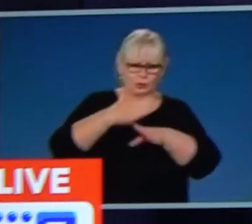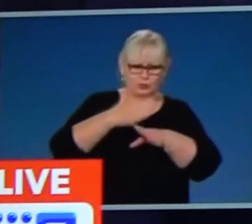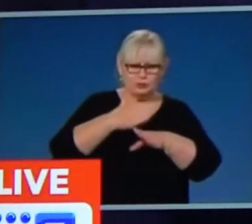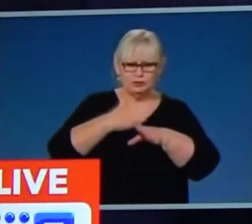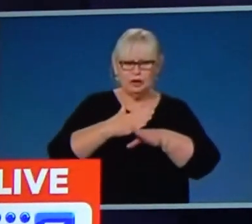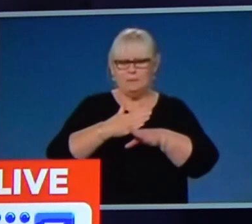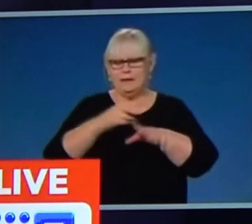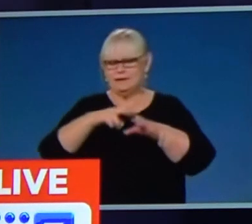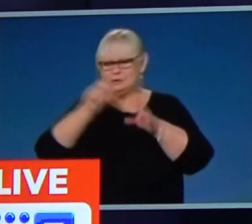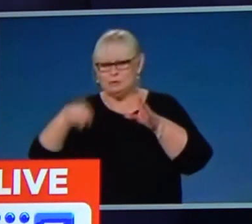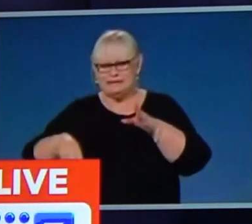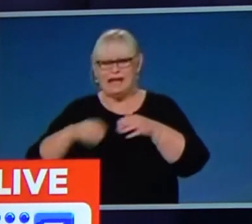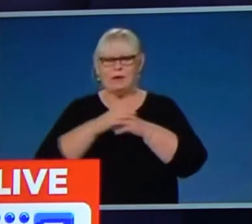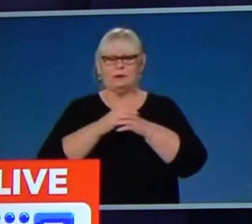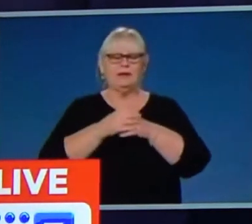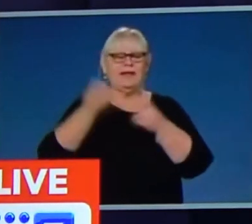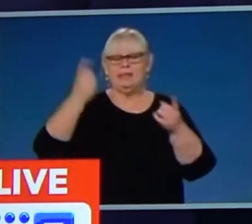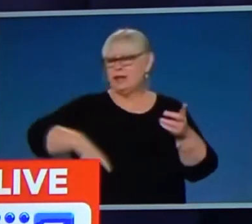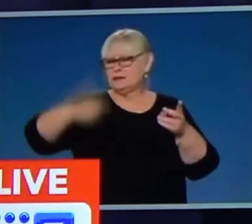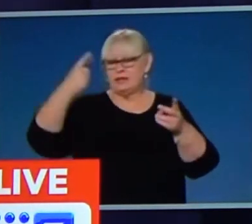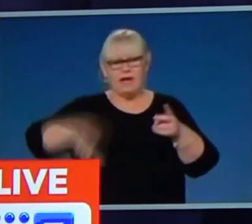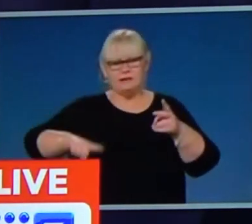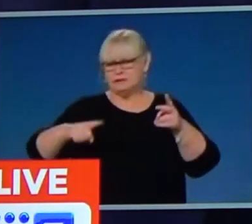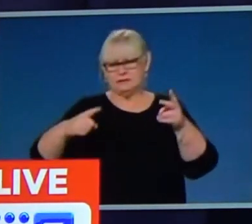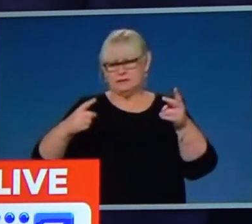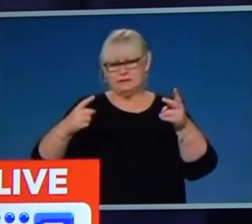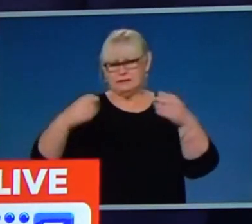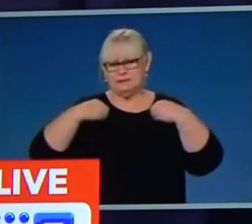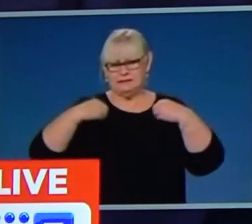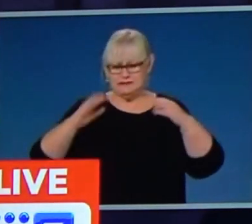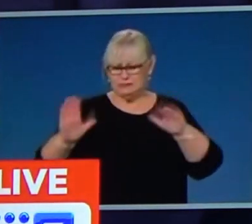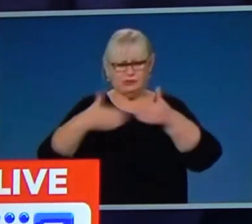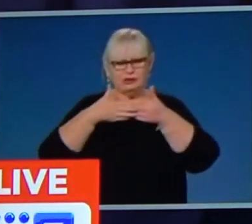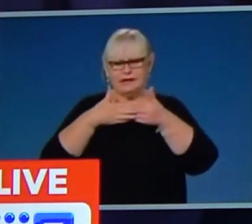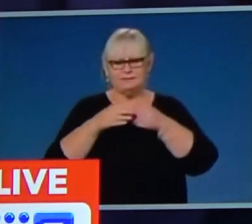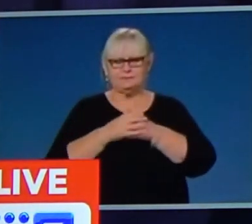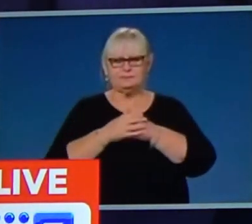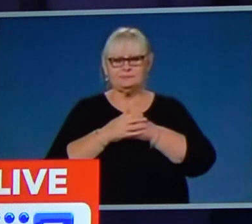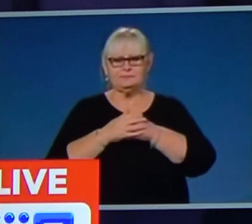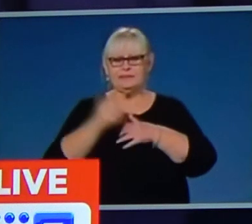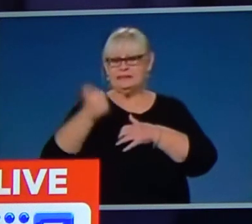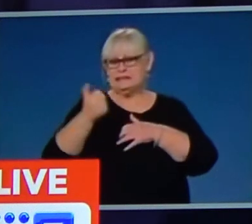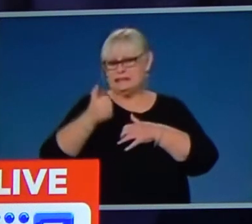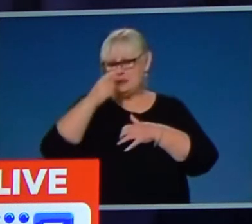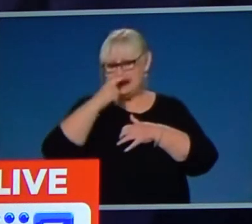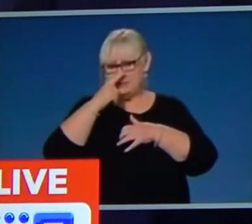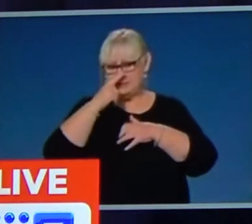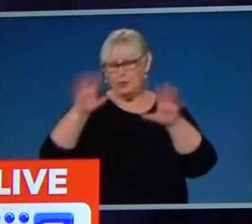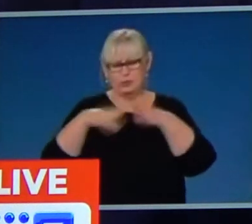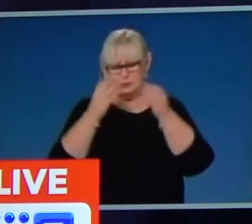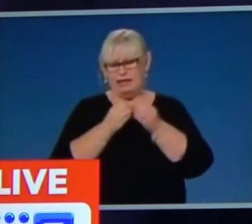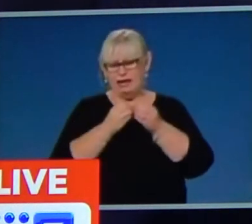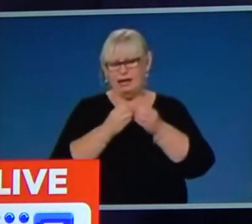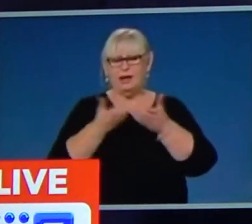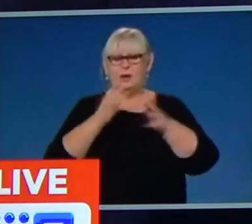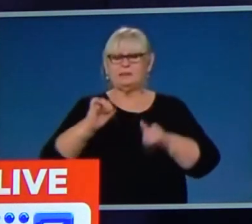workforce. Thousands upon thousands of businesses have had to shut their doors. 16 people in total now have lost